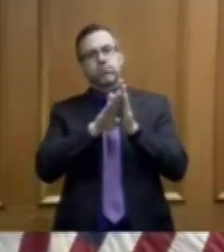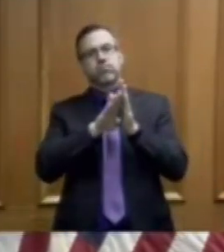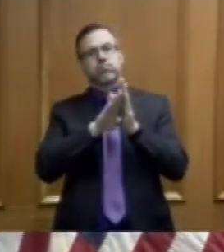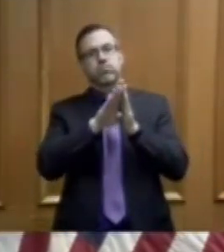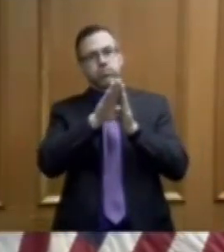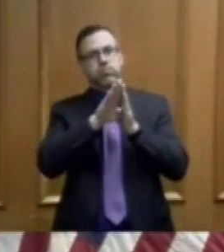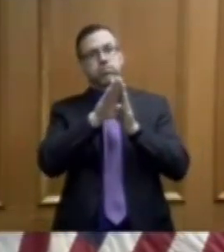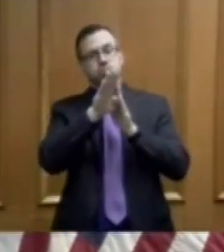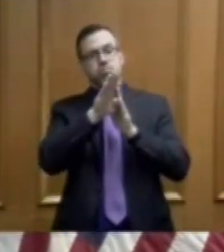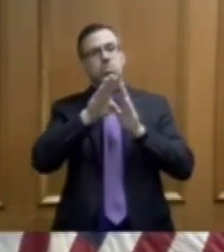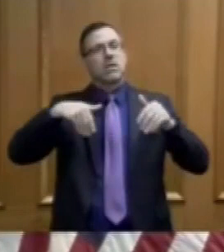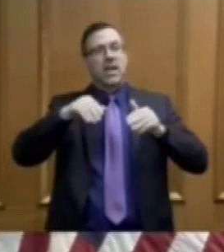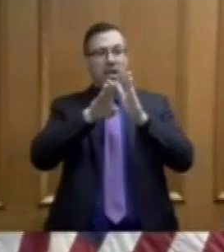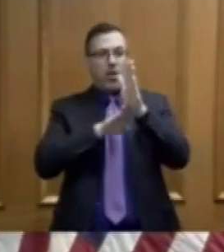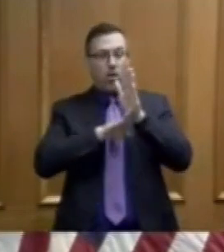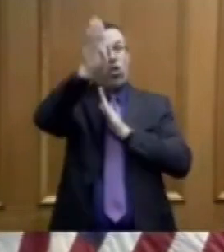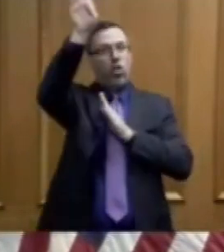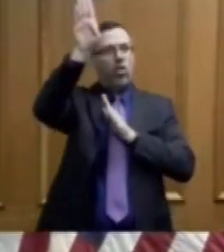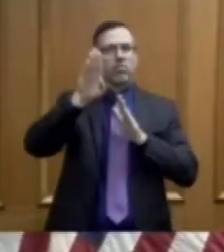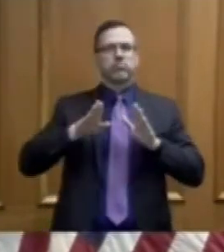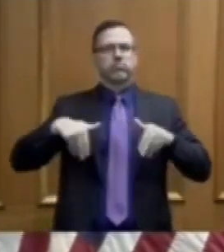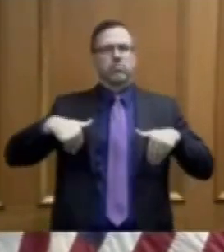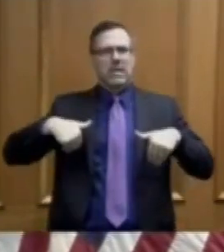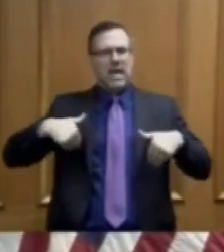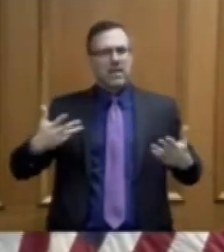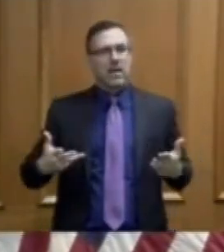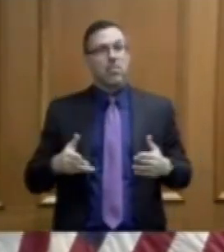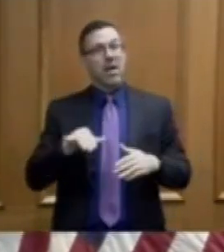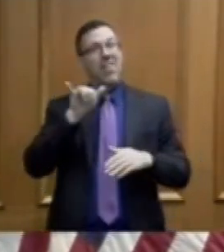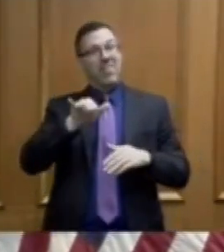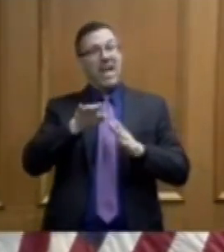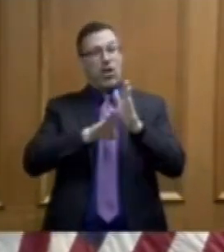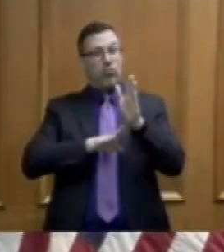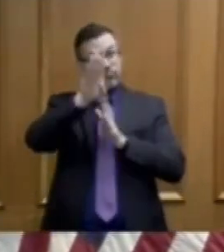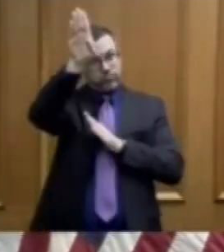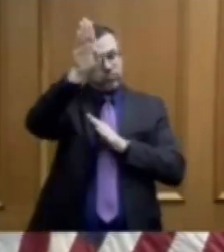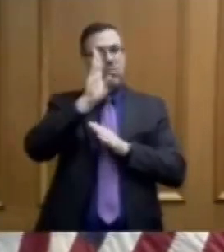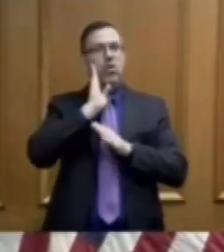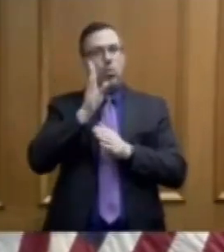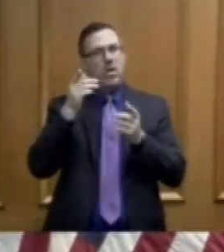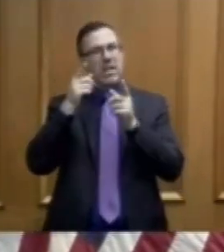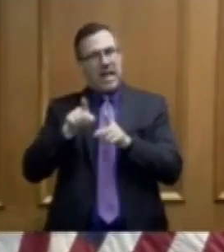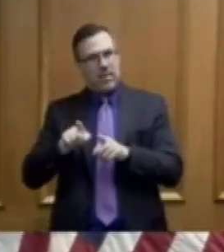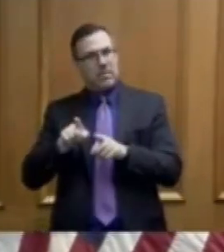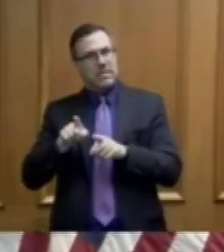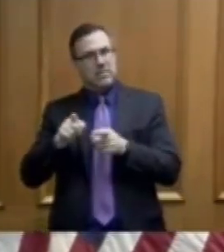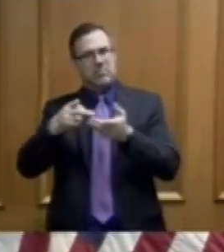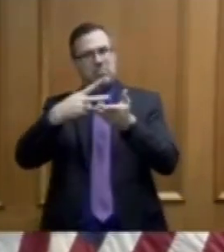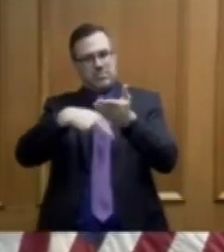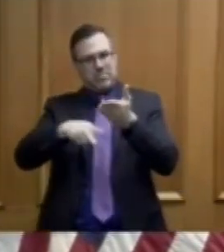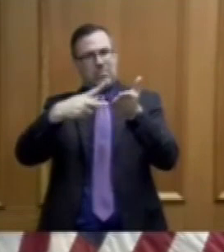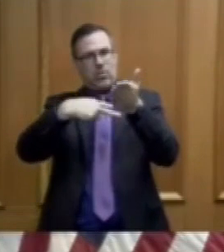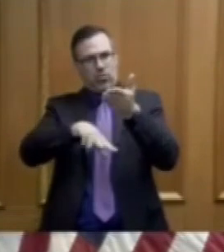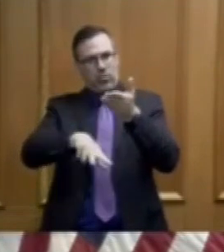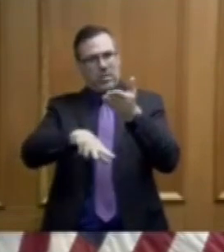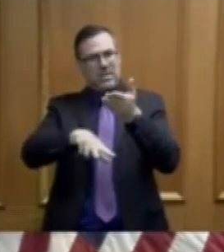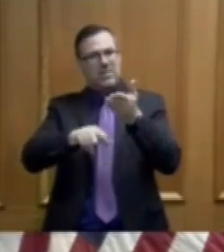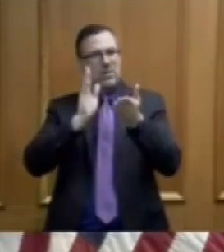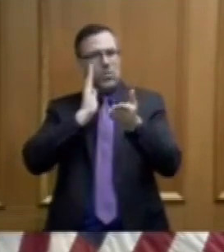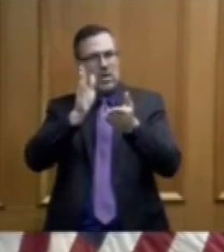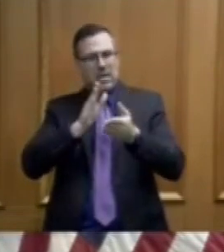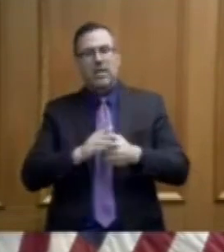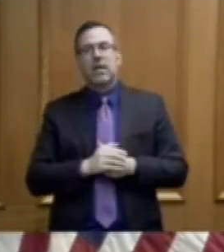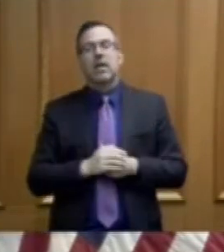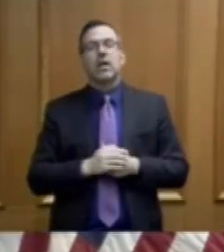cases daily, but that surge is going to increase. We believe that that's going to happen based on the models. So the shortage